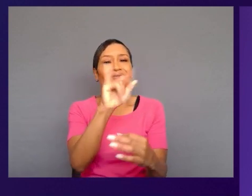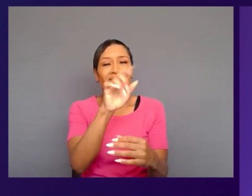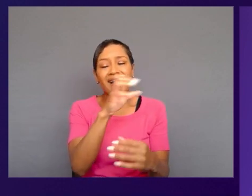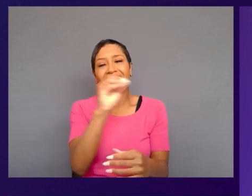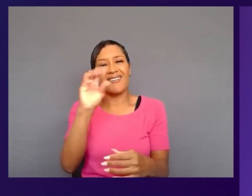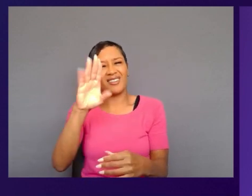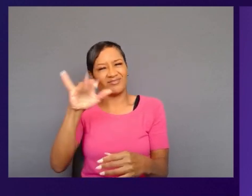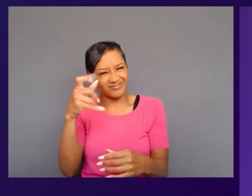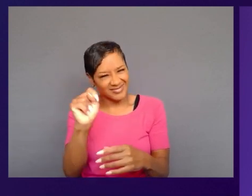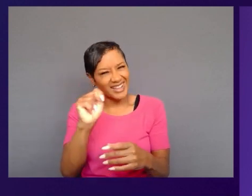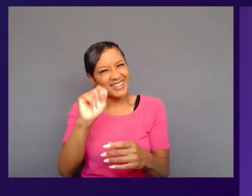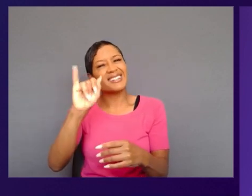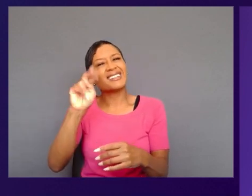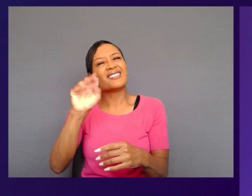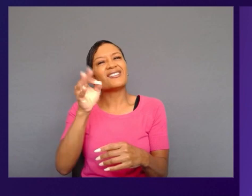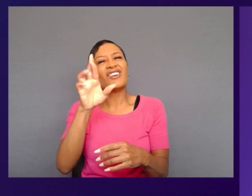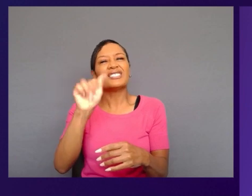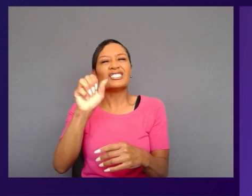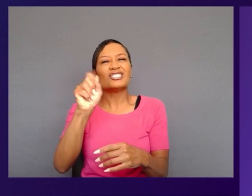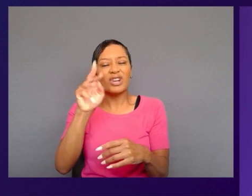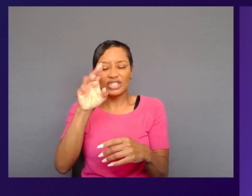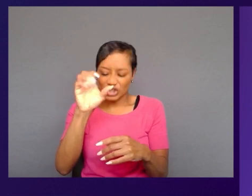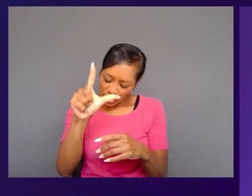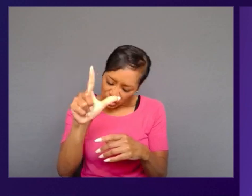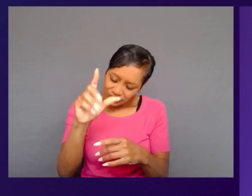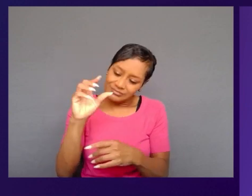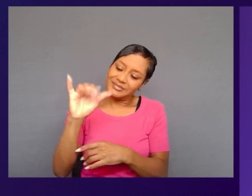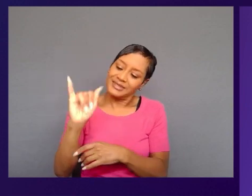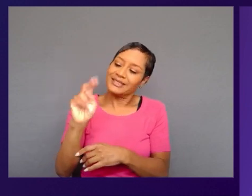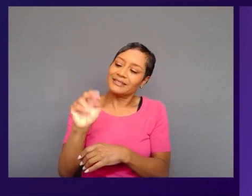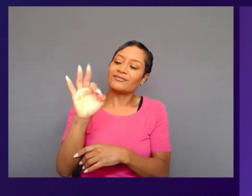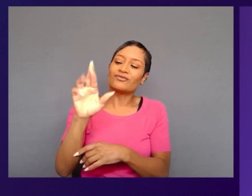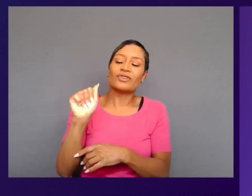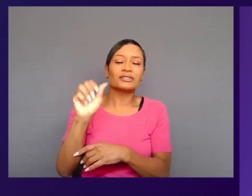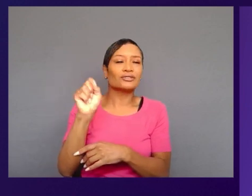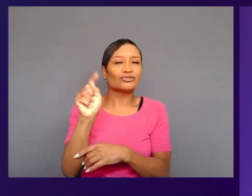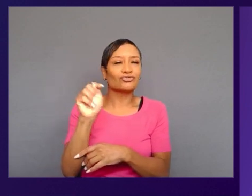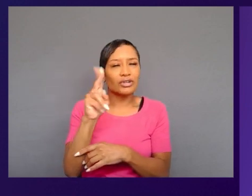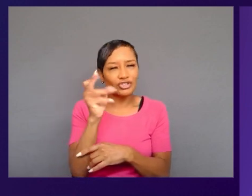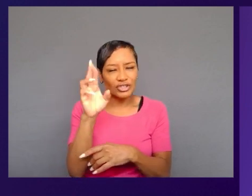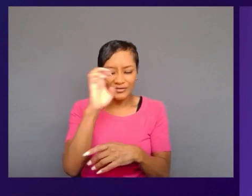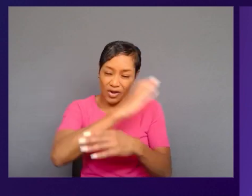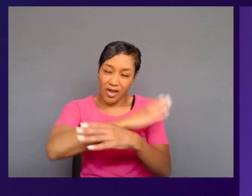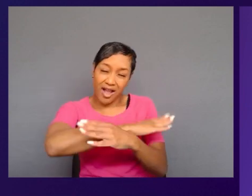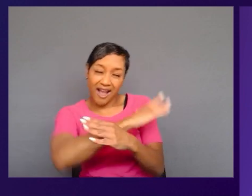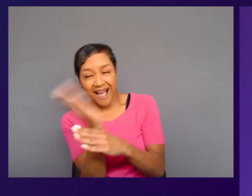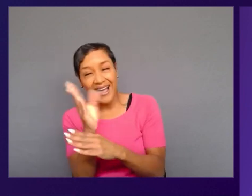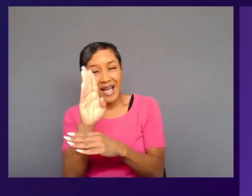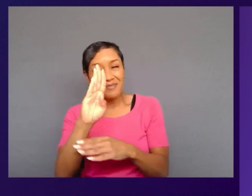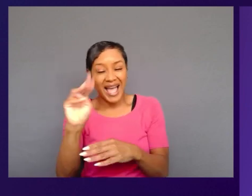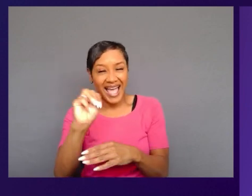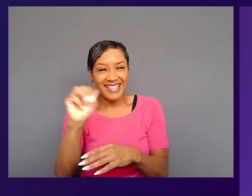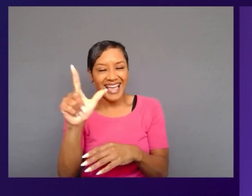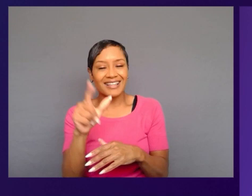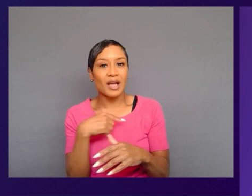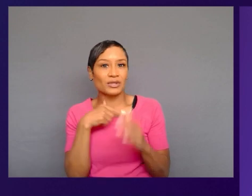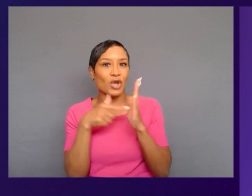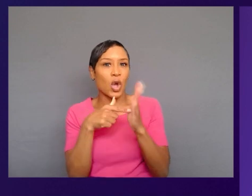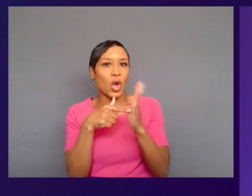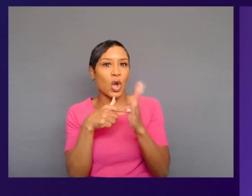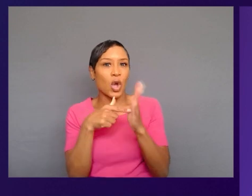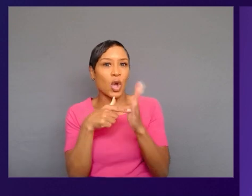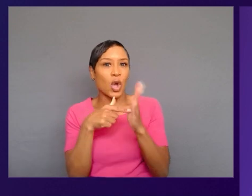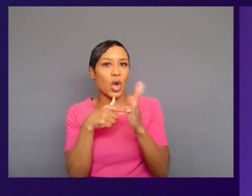infrastructure across their entire ML development lifecycle. So we hope that you'll stay tuned for the next session, which is called Run Compute-Heavy Workloads at